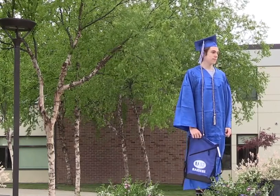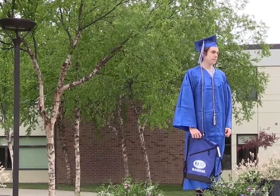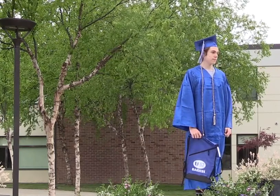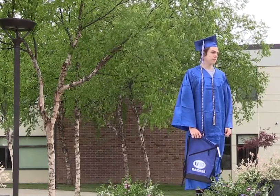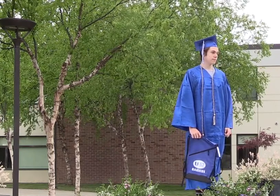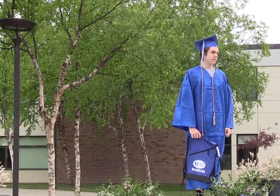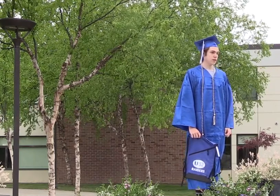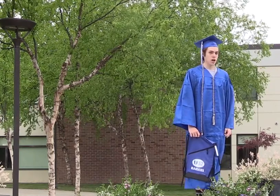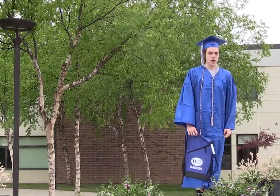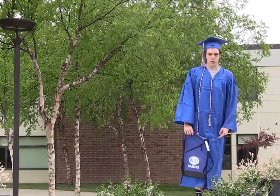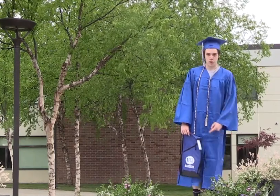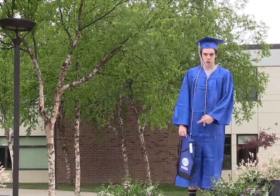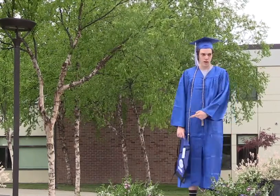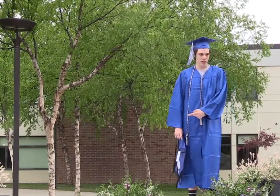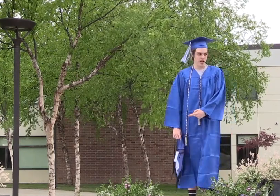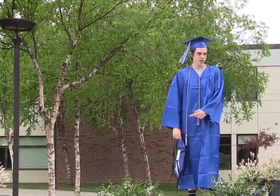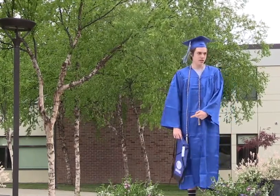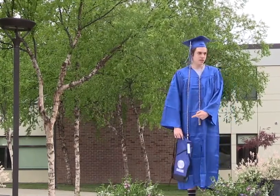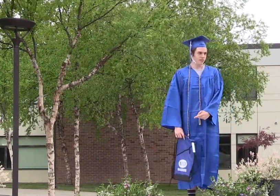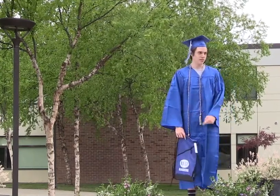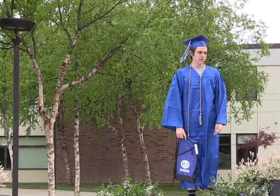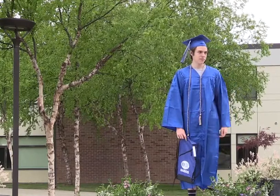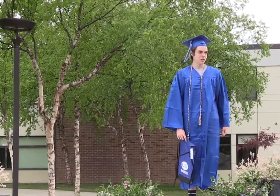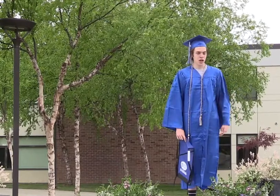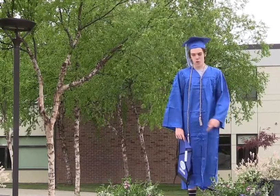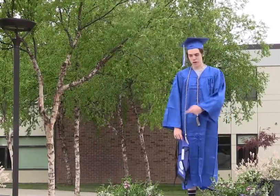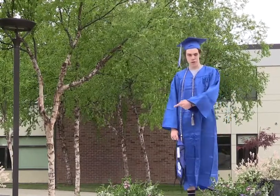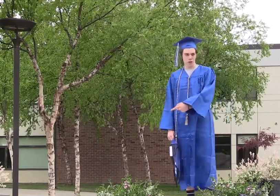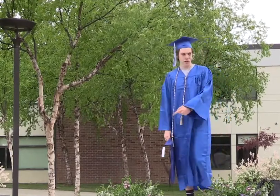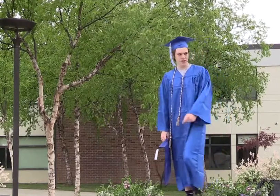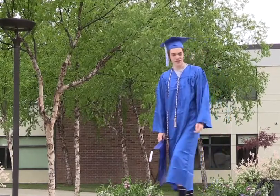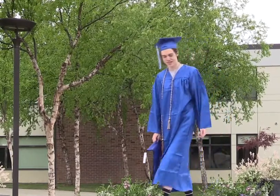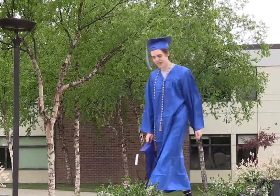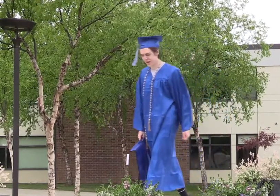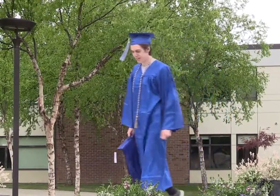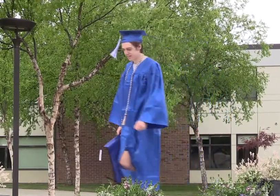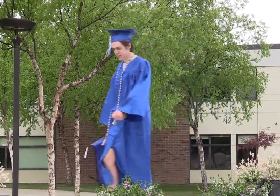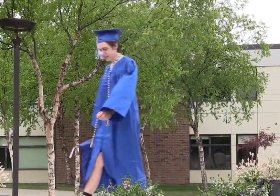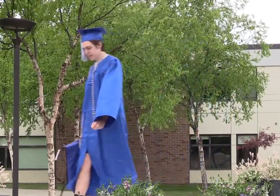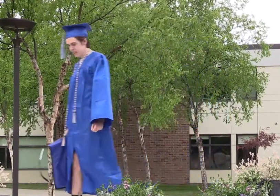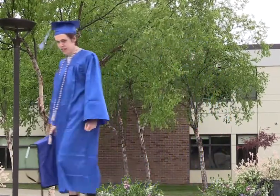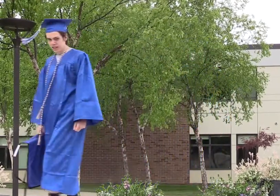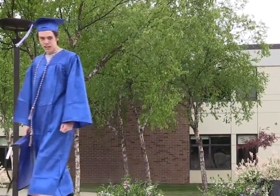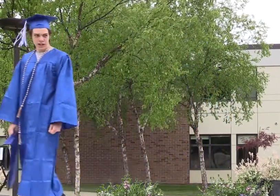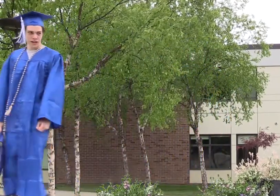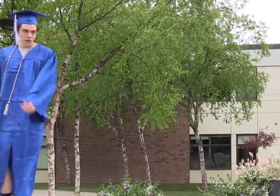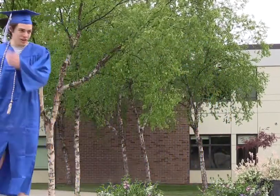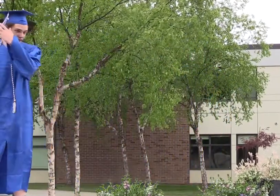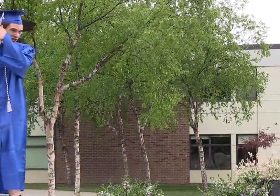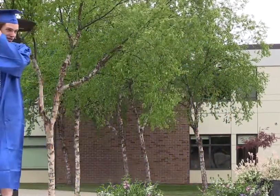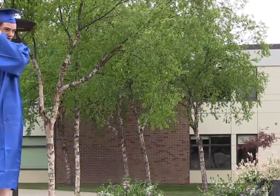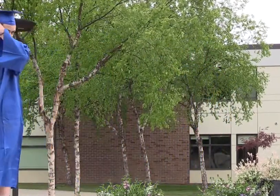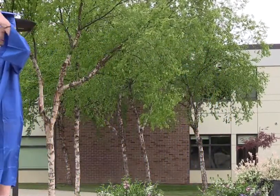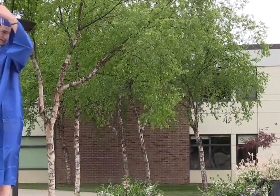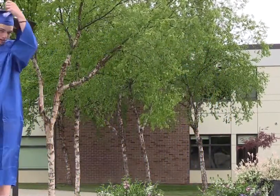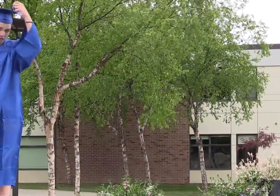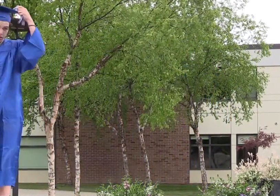Sierra Brissett. Congratulations.